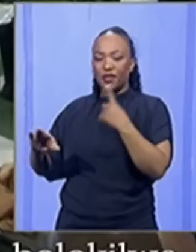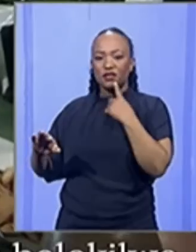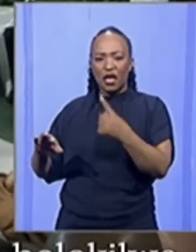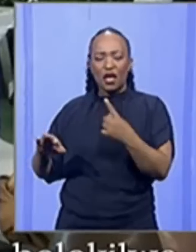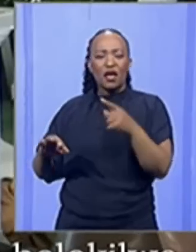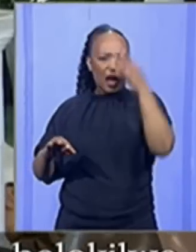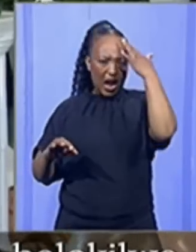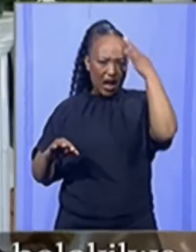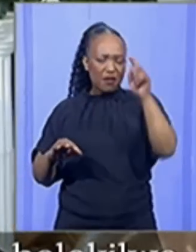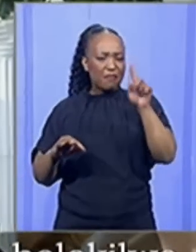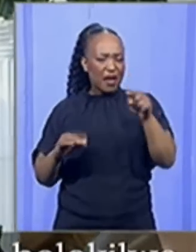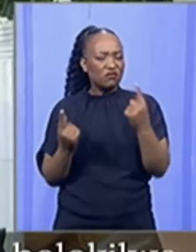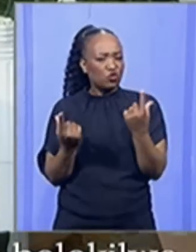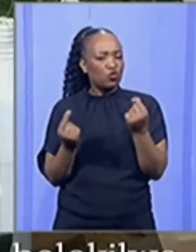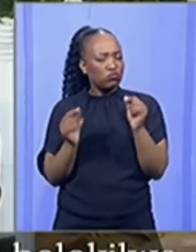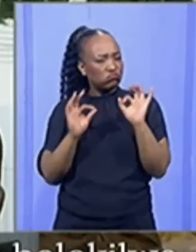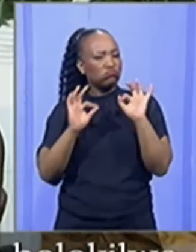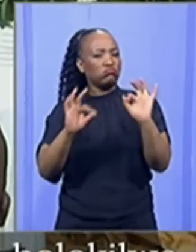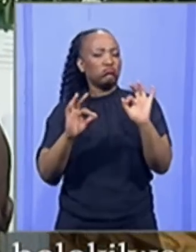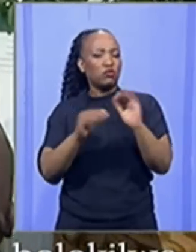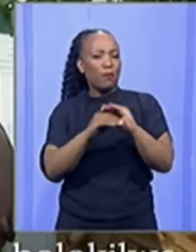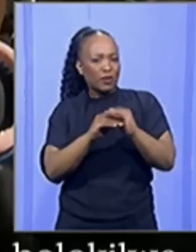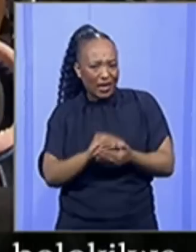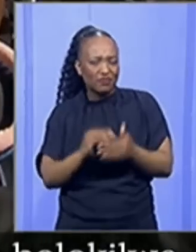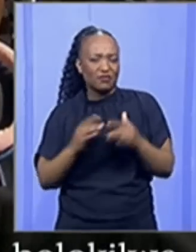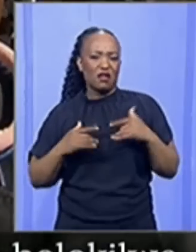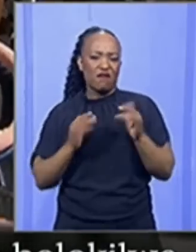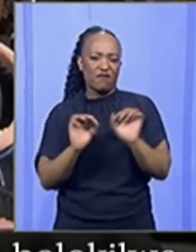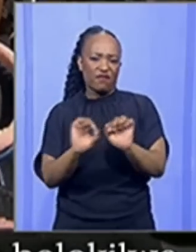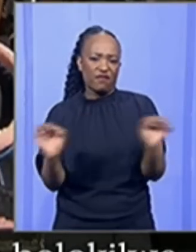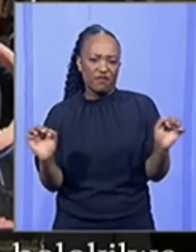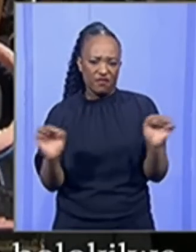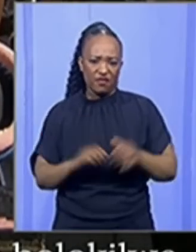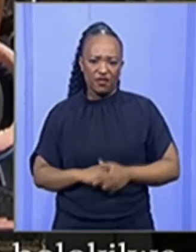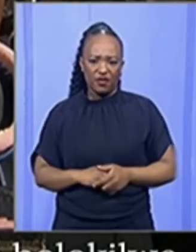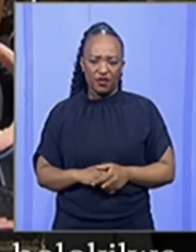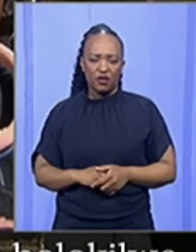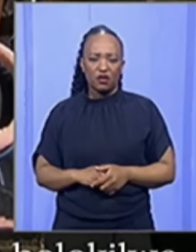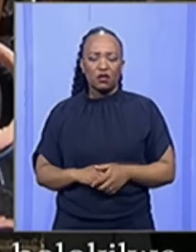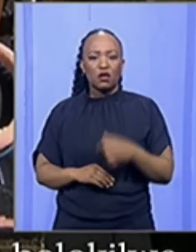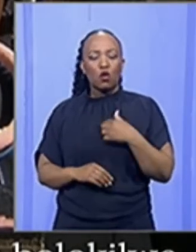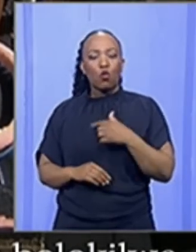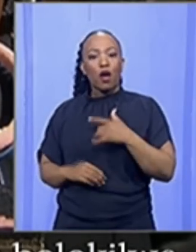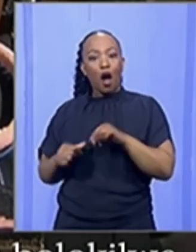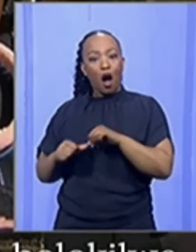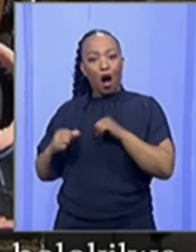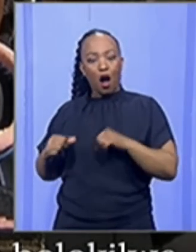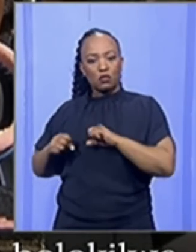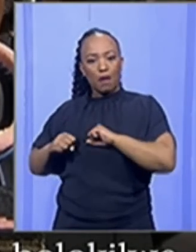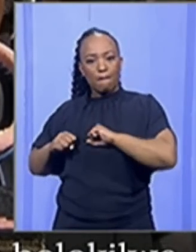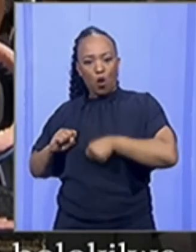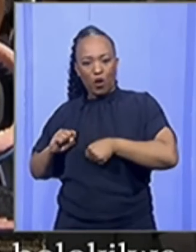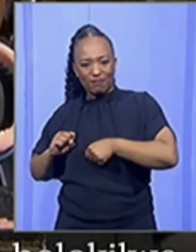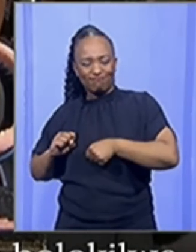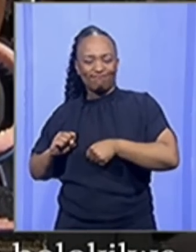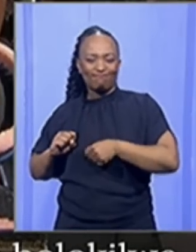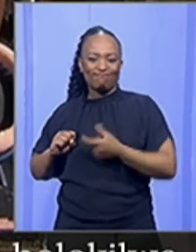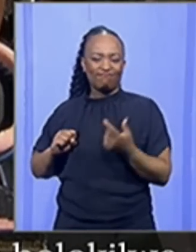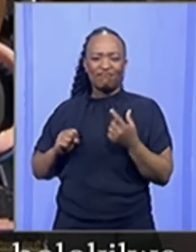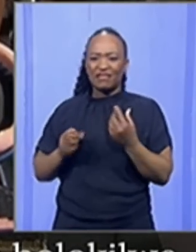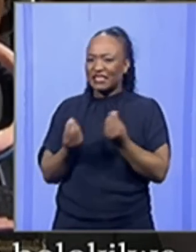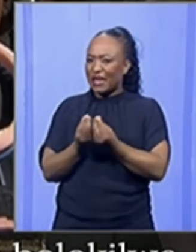bone. Ngendlela kwenzeke ngakhona. We are very heartbroken with what happened. This is something that we have